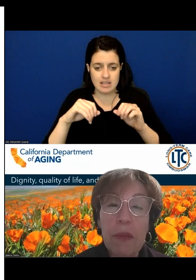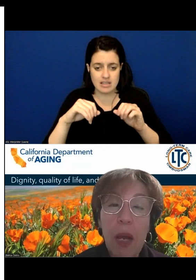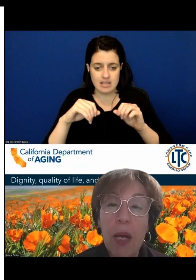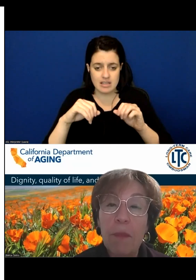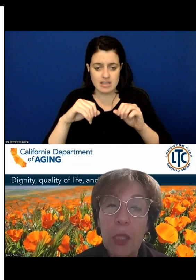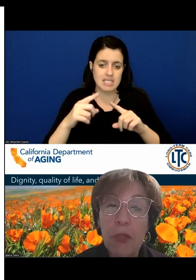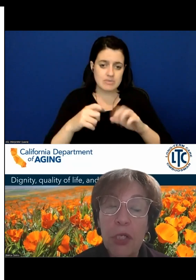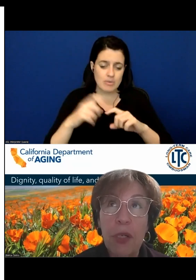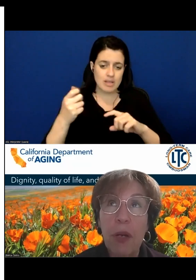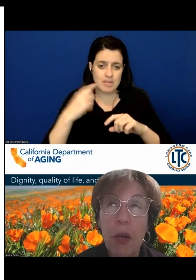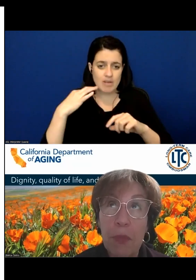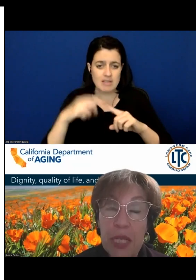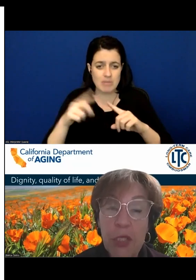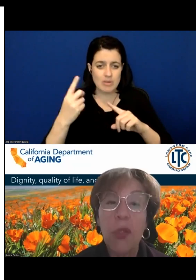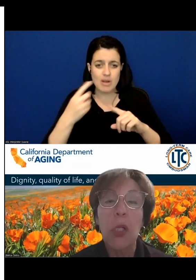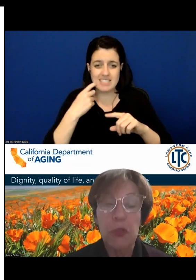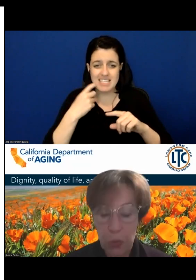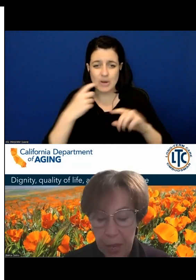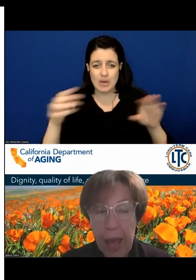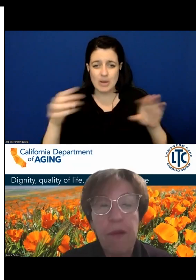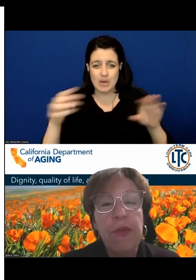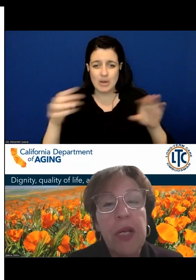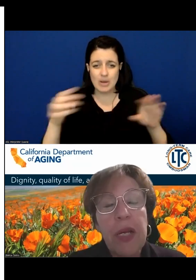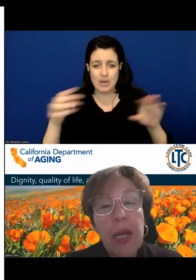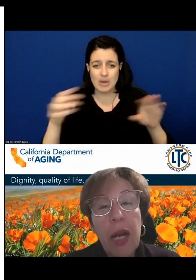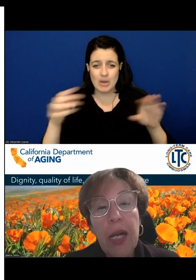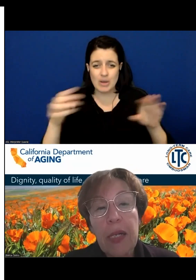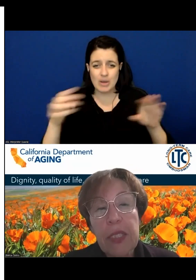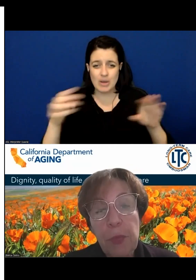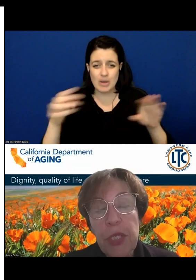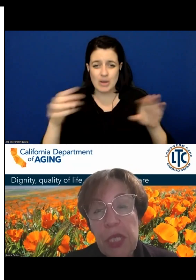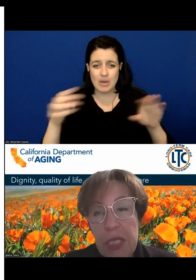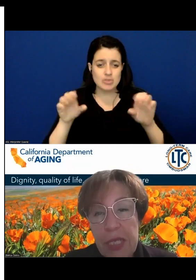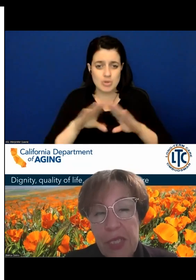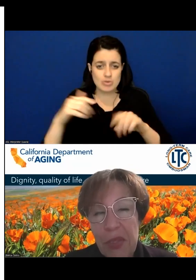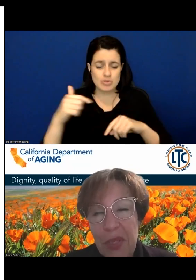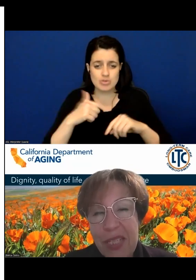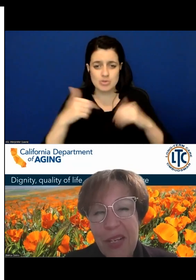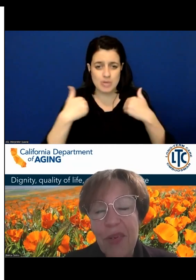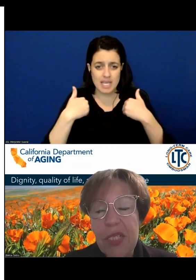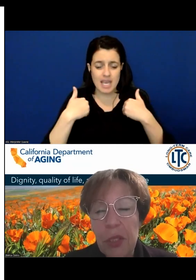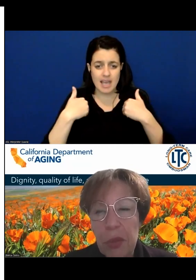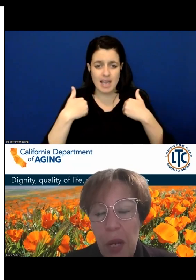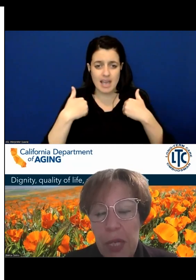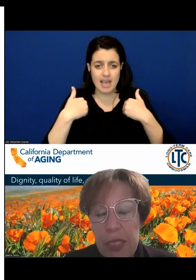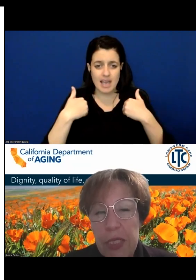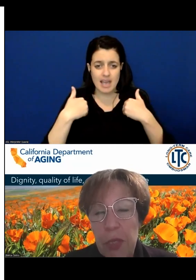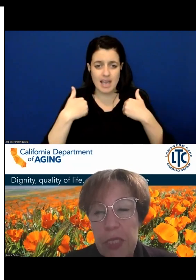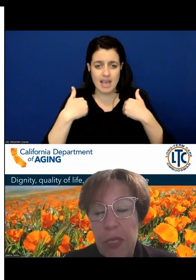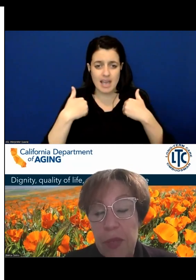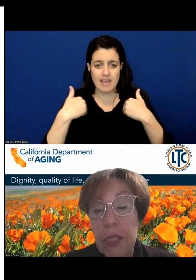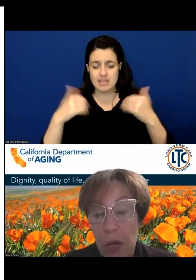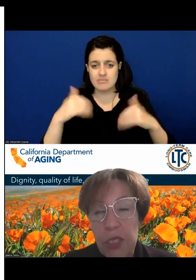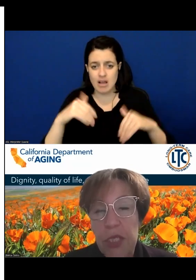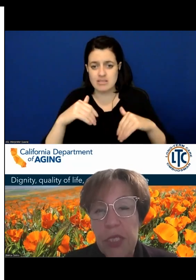current closure or potential closure we have is pretty daunting to consider. It's Laguna Honda.